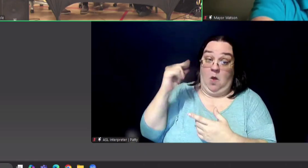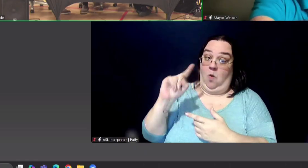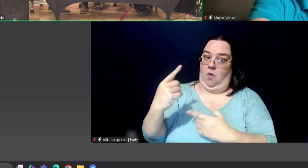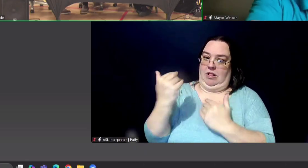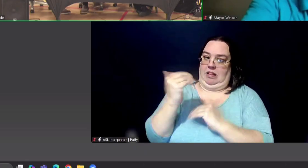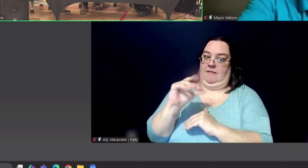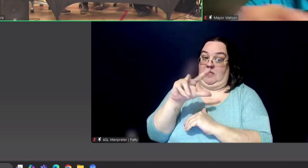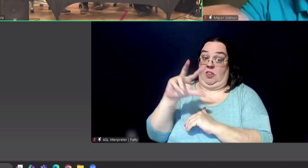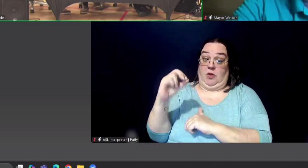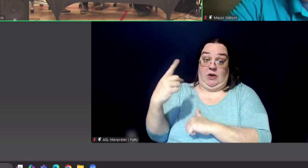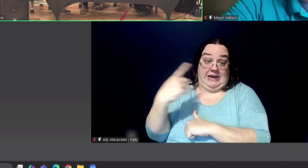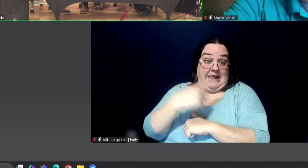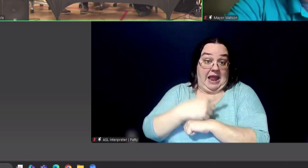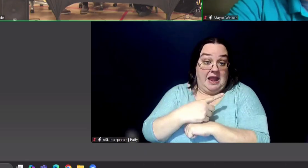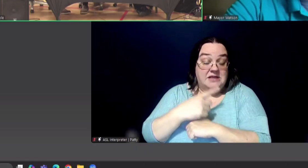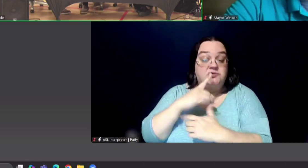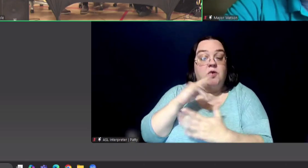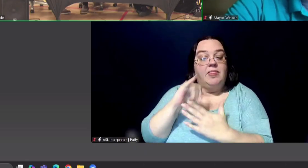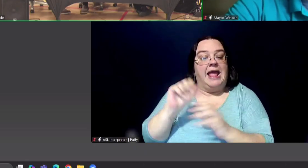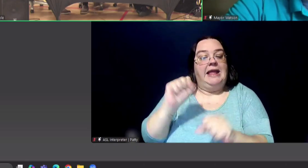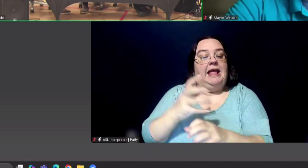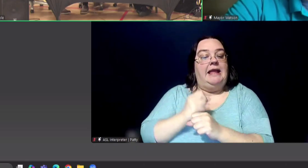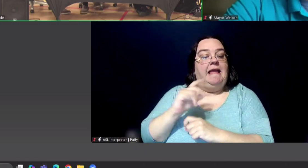input from the residents, so.